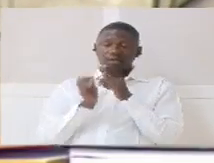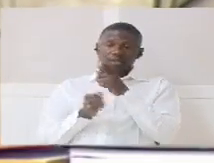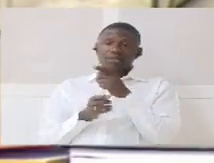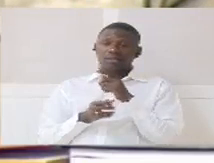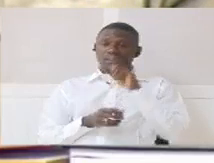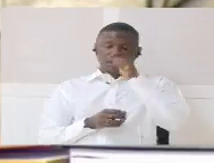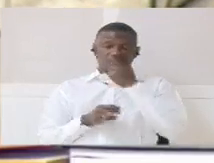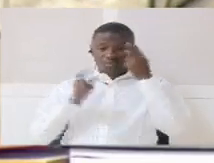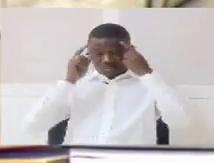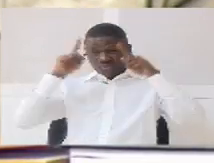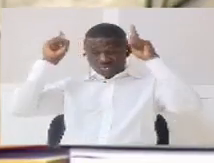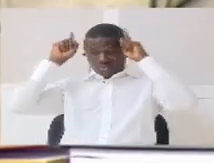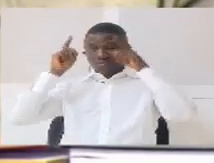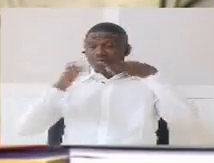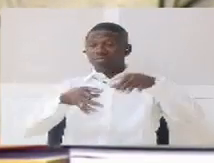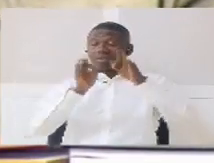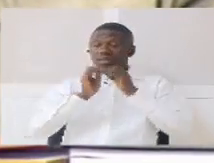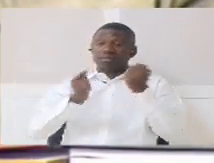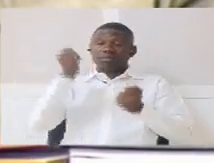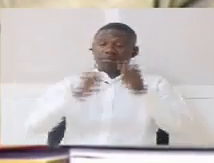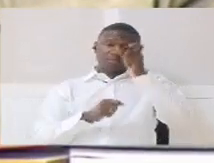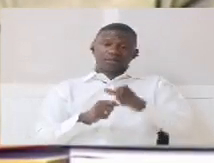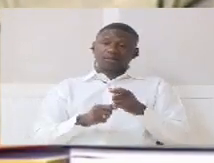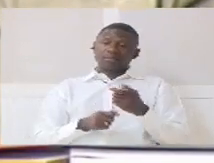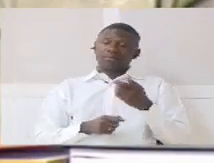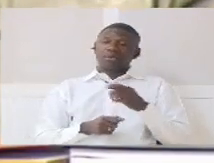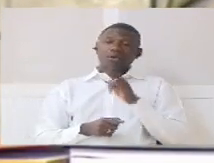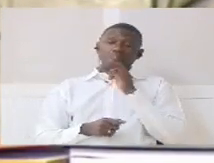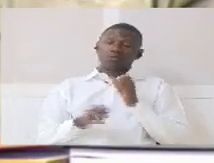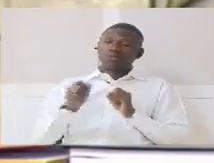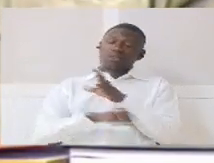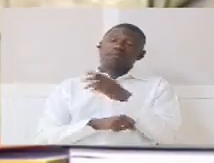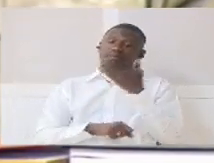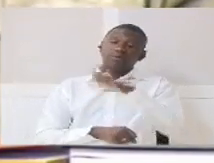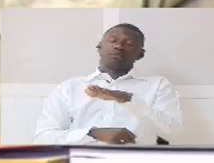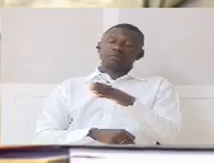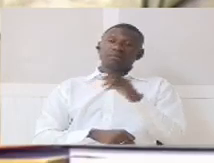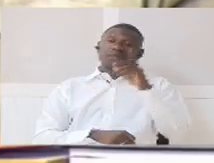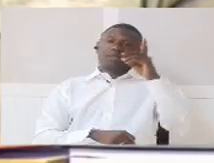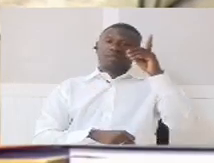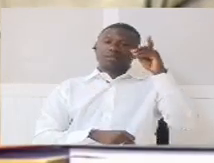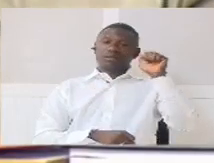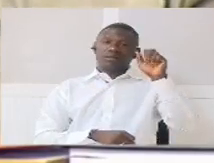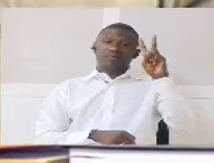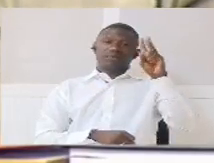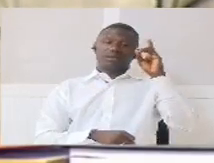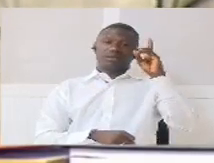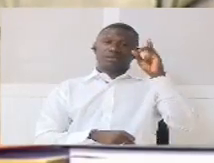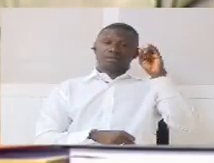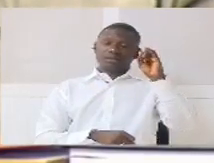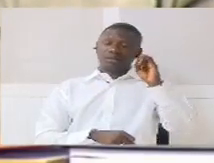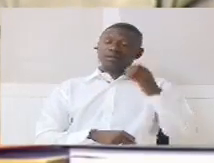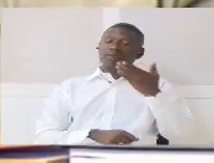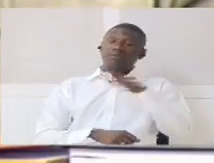was picked up by drivers who were sent by David from Olundum, I don't know where, and it was brought to the